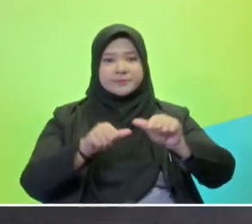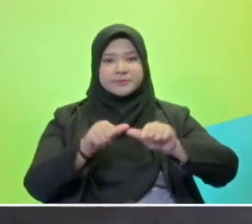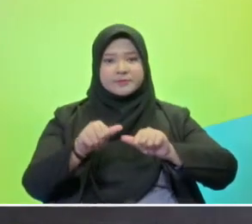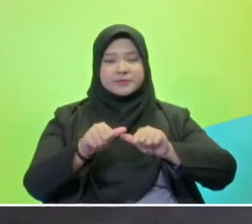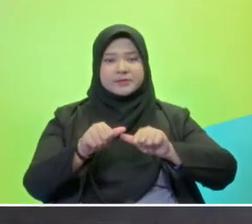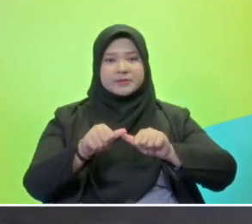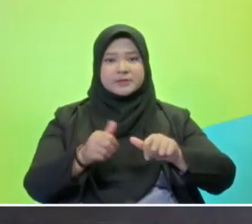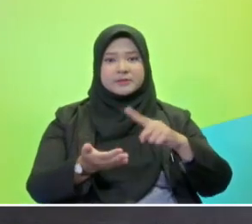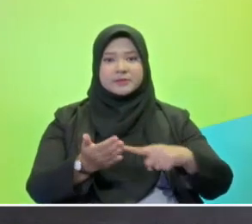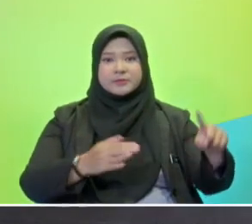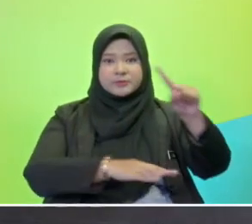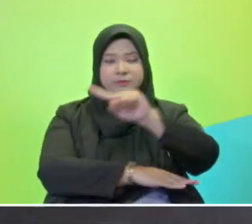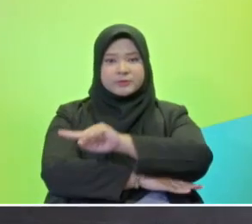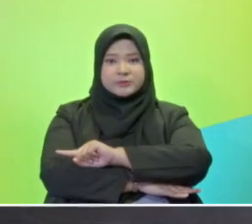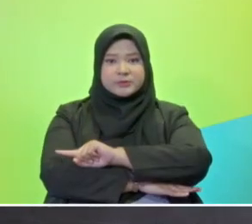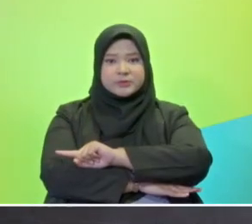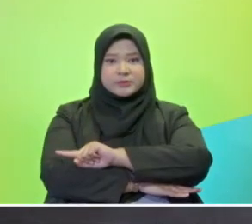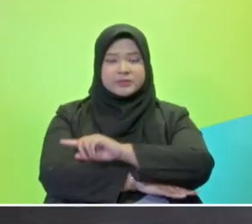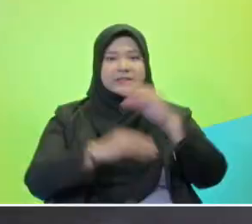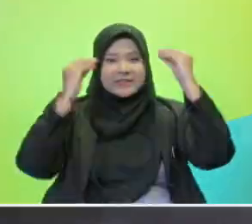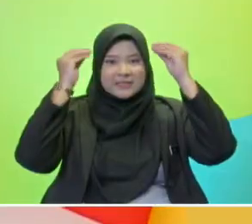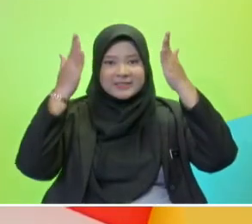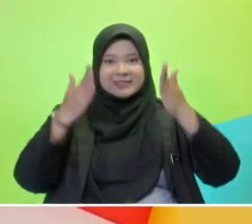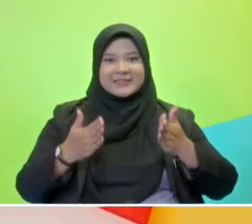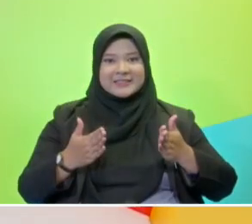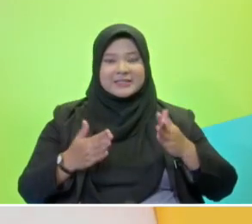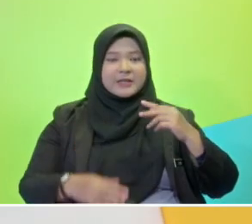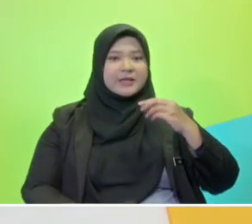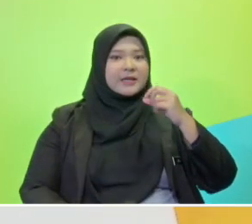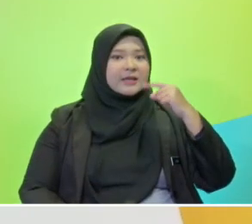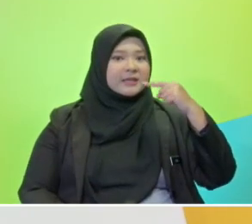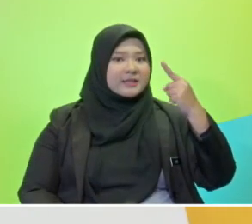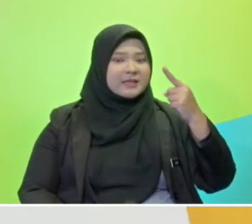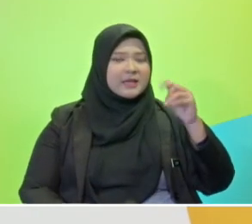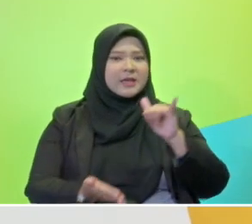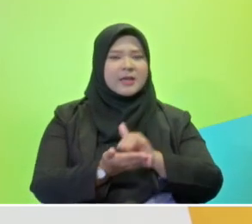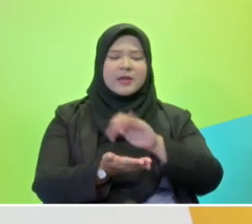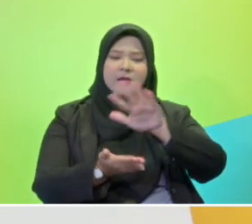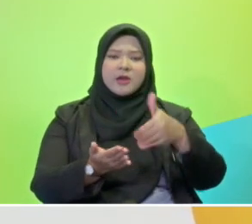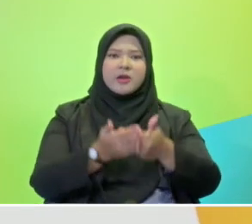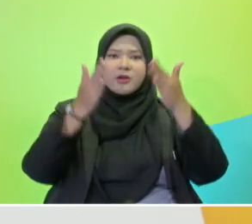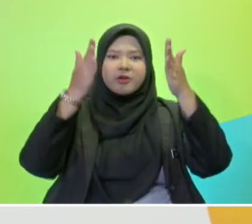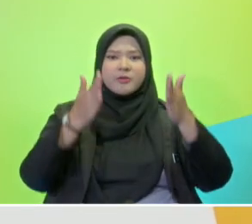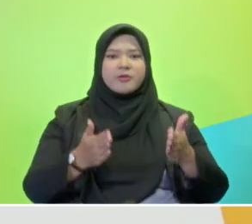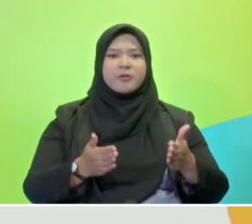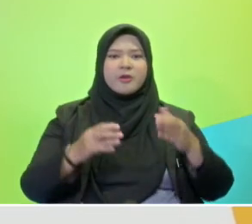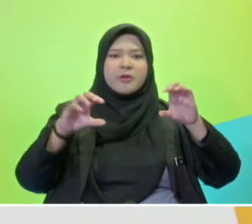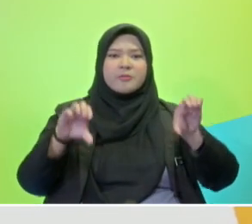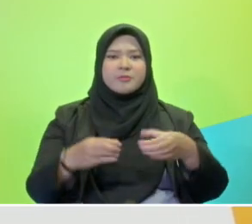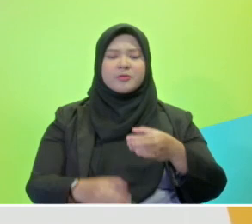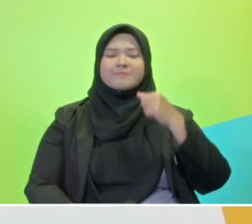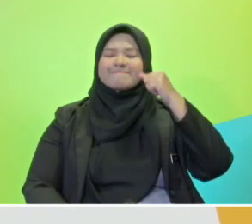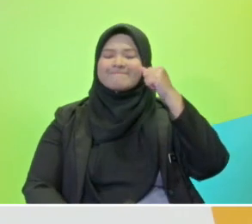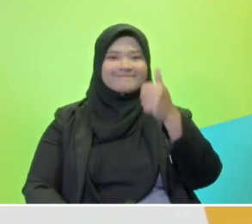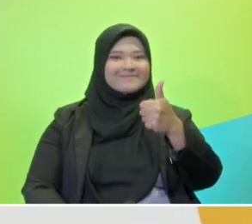Al-Fatih did a good job. Double thumbs up for all four of you. Alright, double thumbs up to everyone. Congratulations